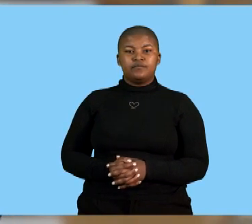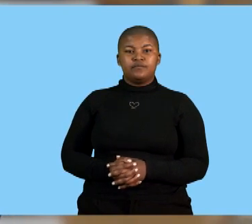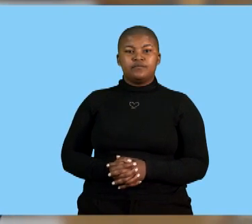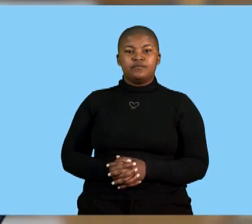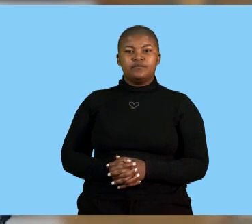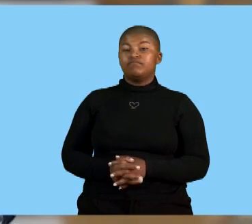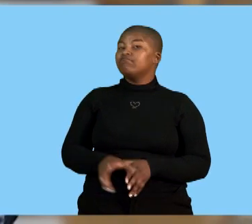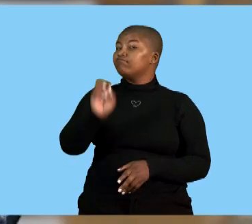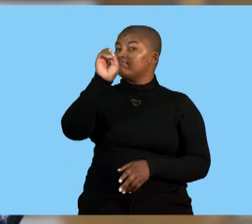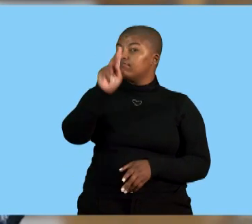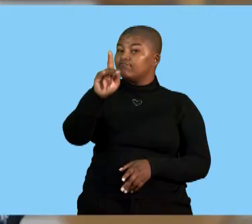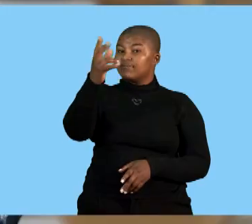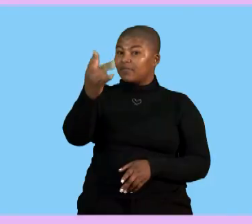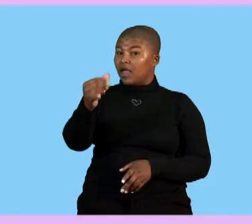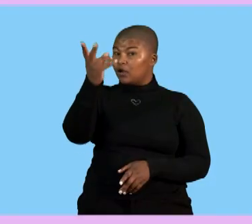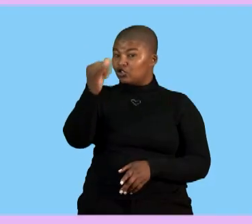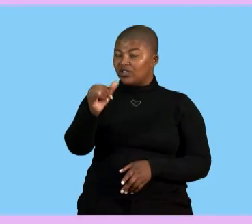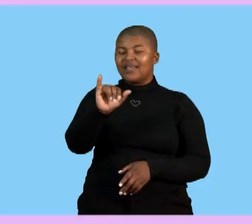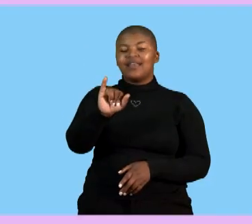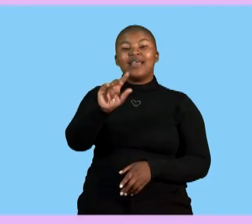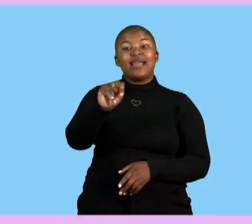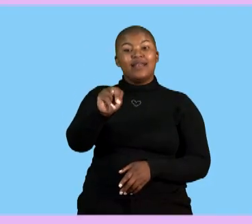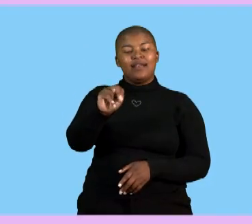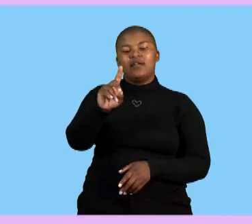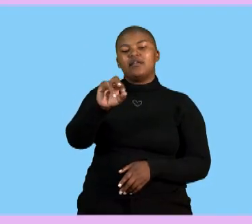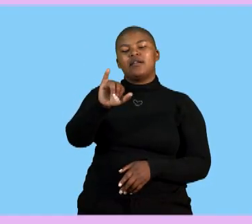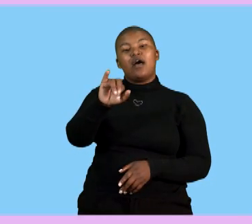Let's look at indirect proportion.